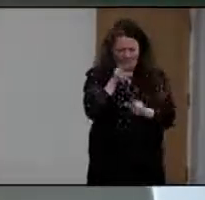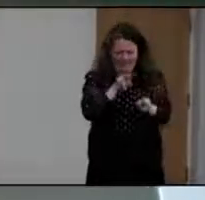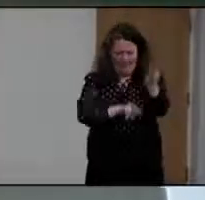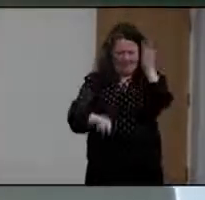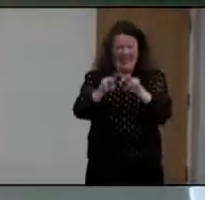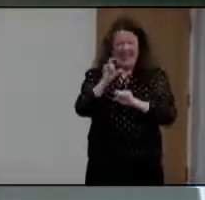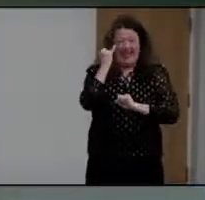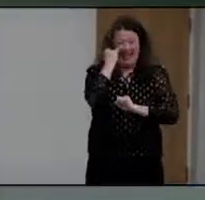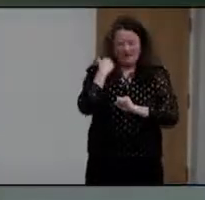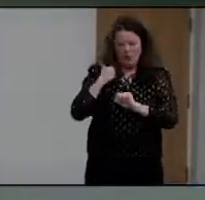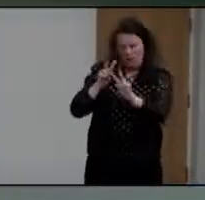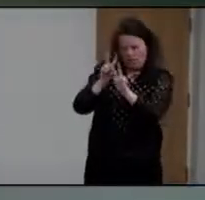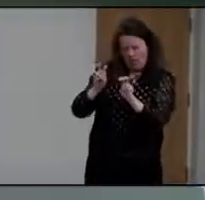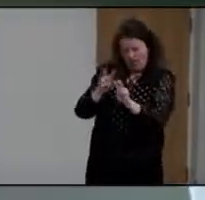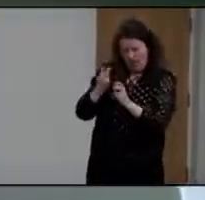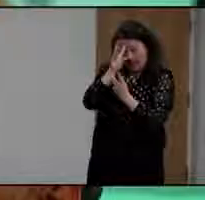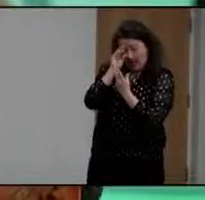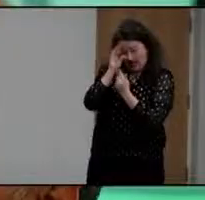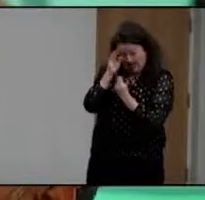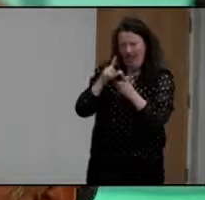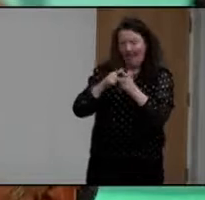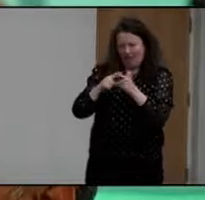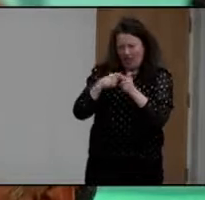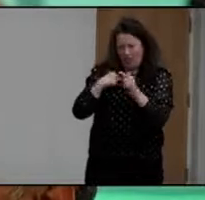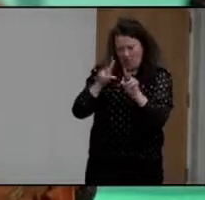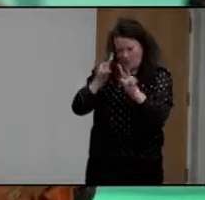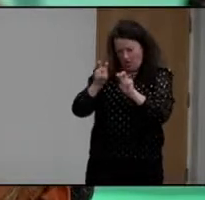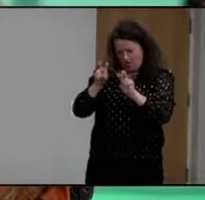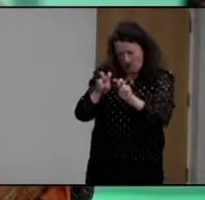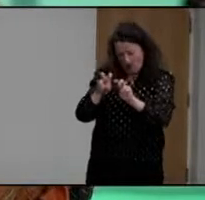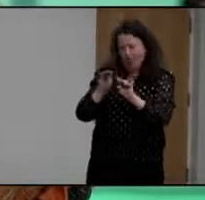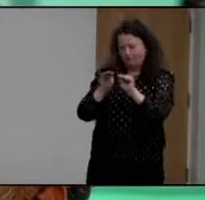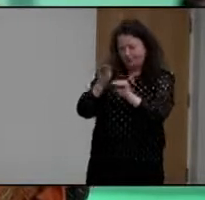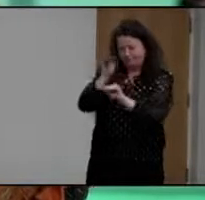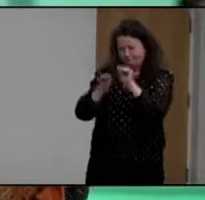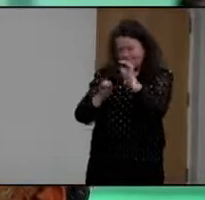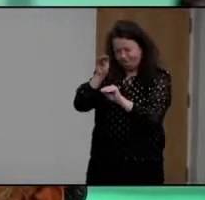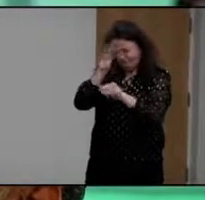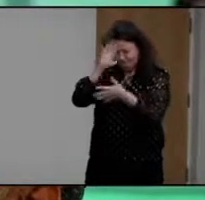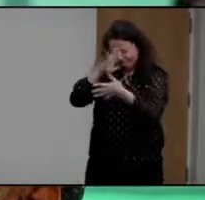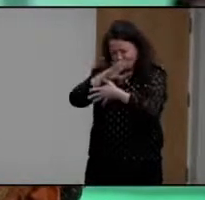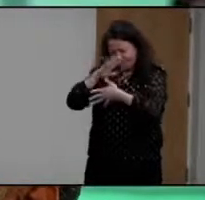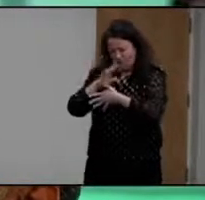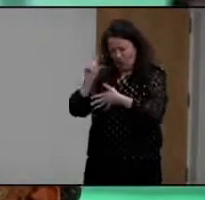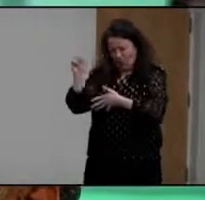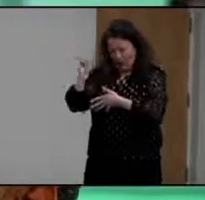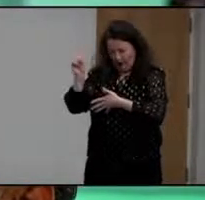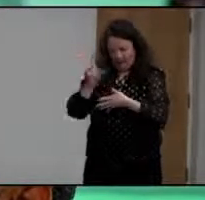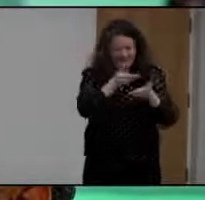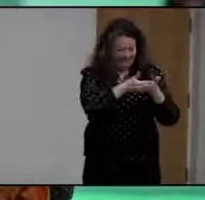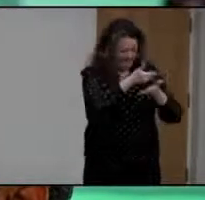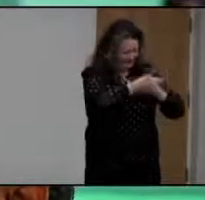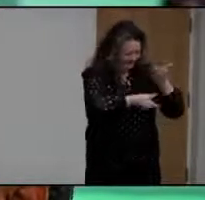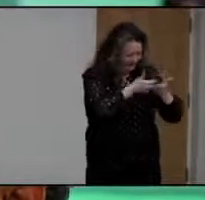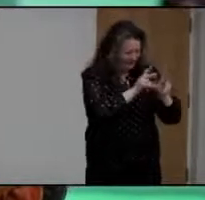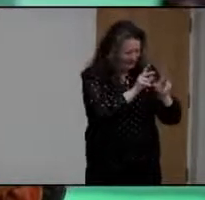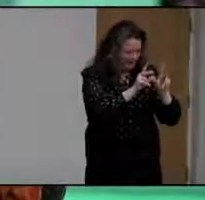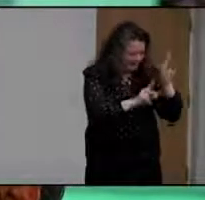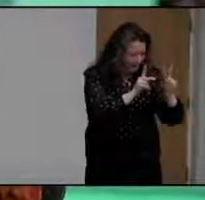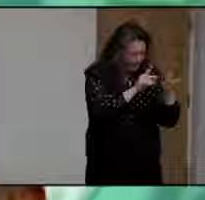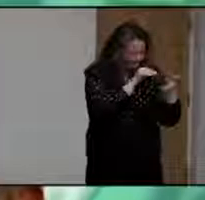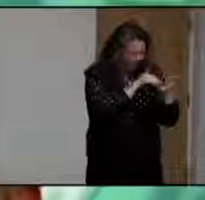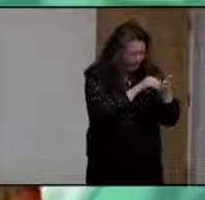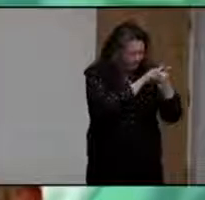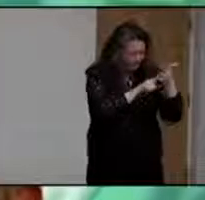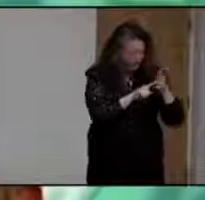between. So then we will know exactly where the resources need to be focused to get the maximum mileage